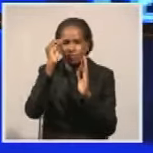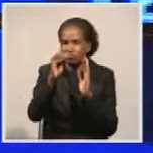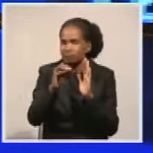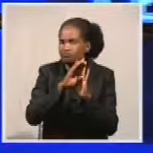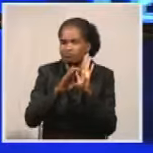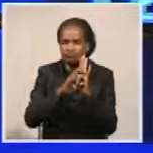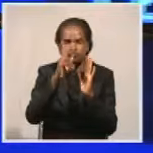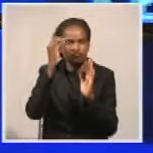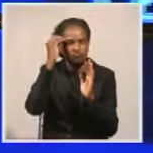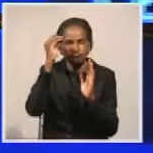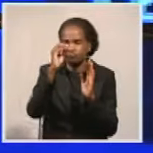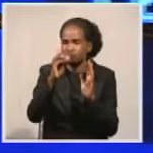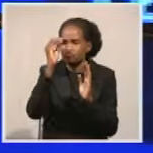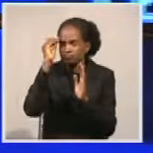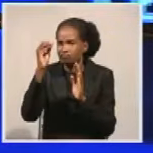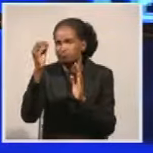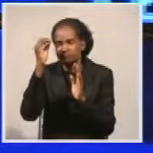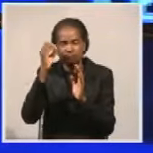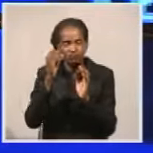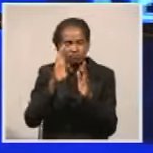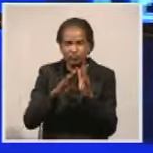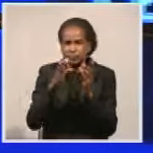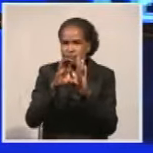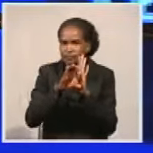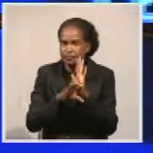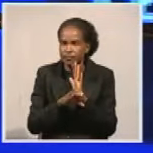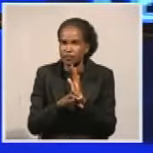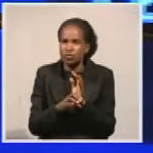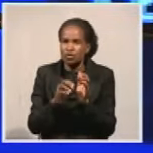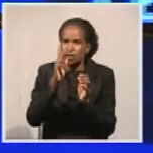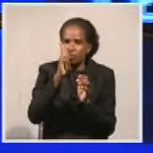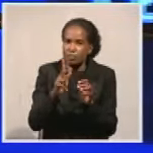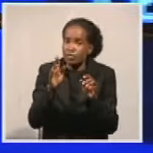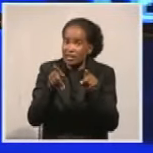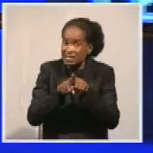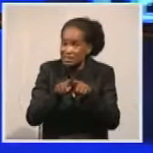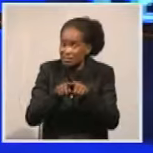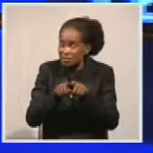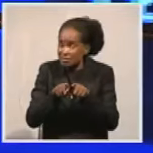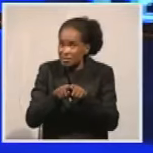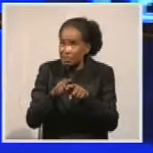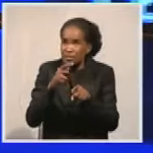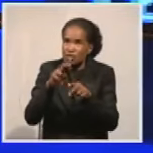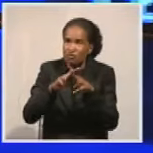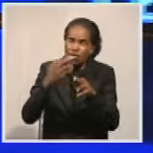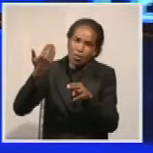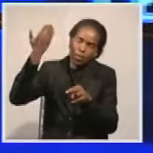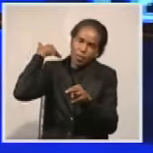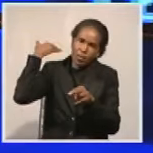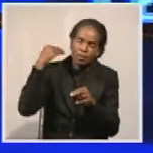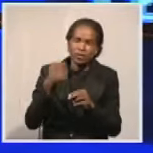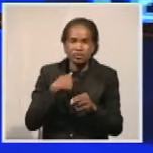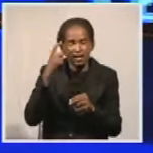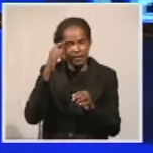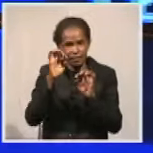People kind of do things sometimes as they used to do it in the past. I think